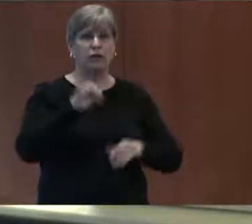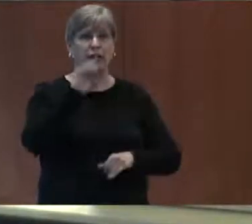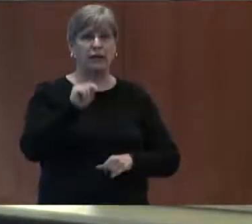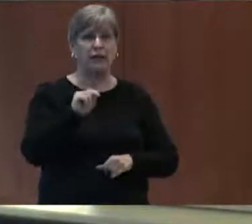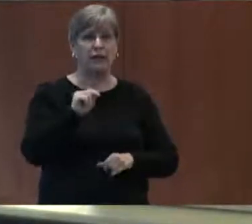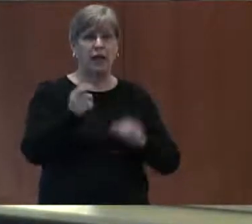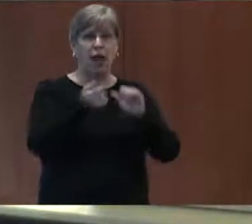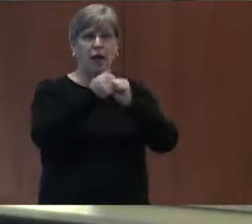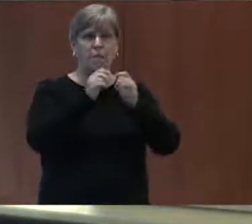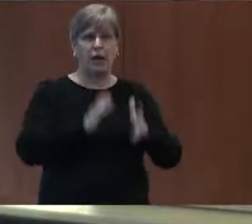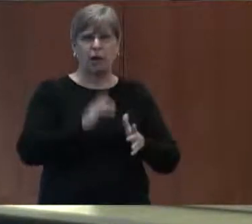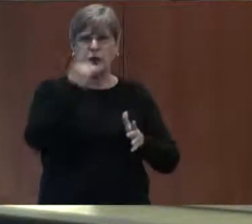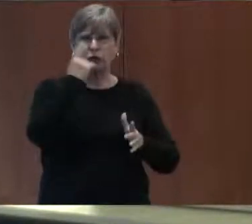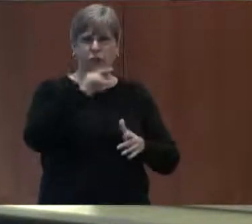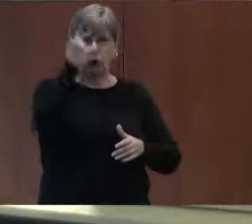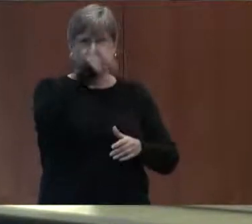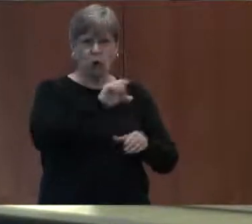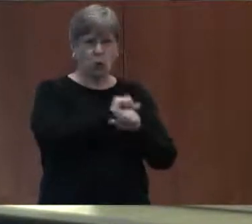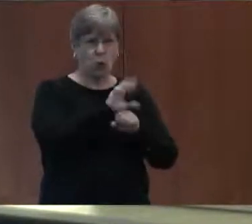Google Workspace? Yes.